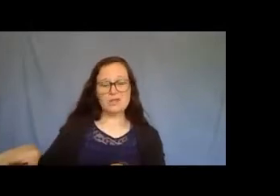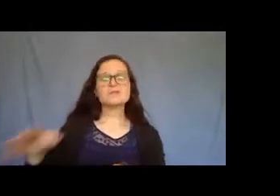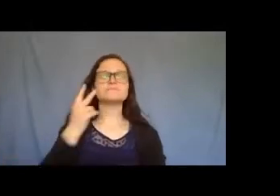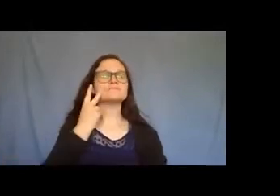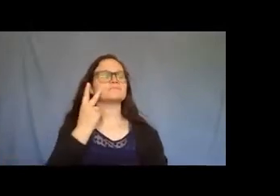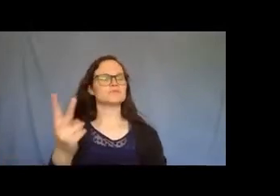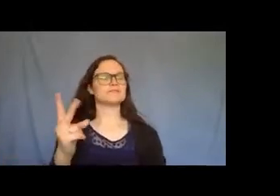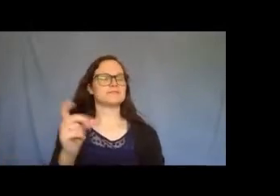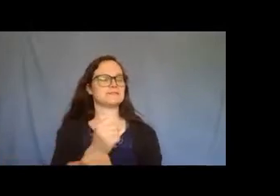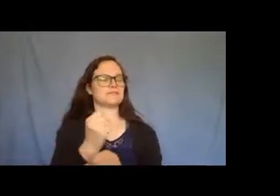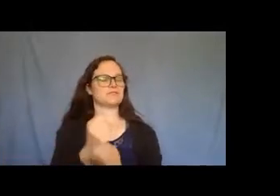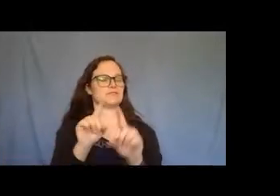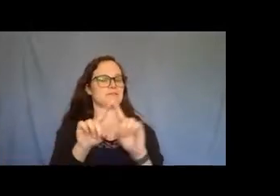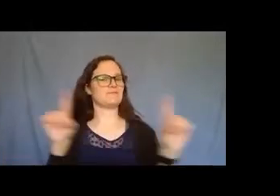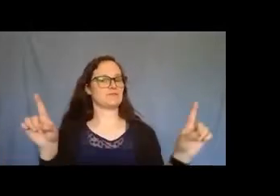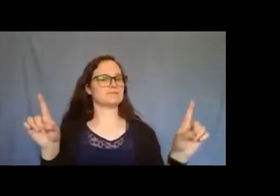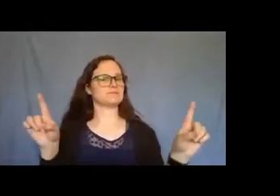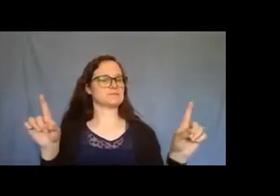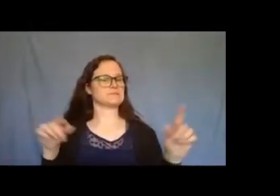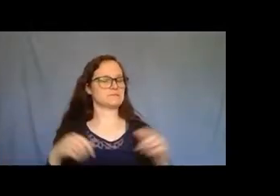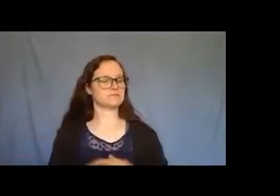two populations.